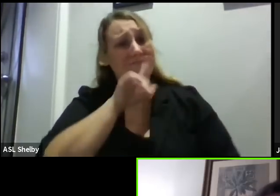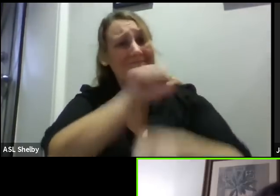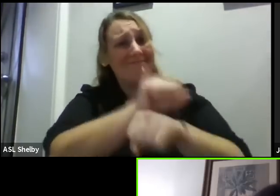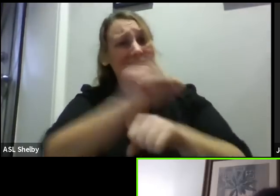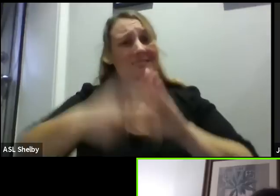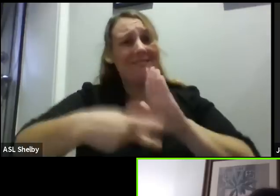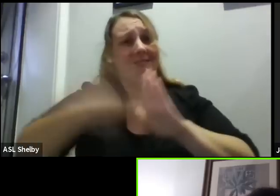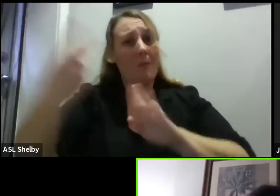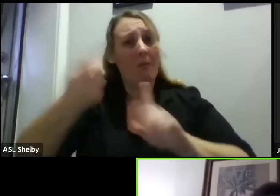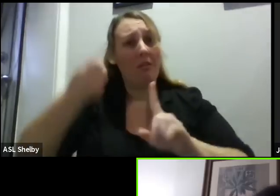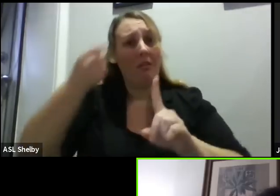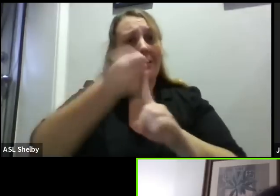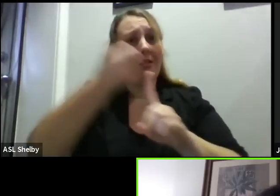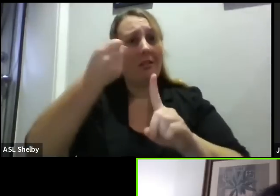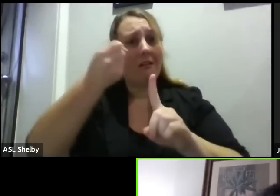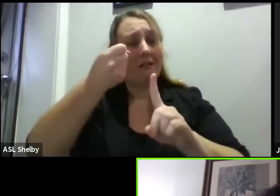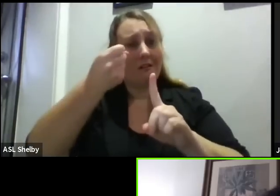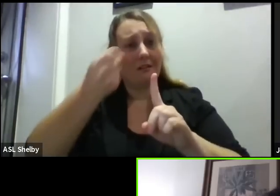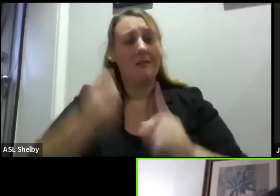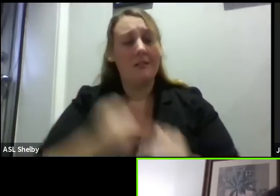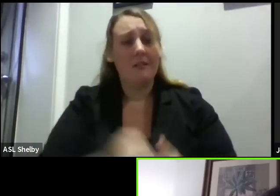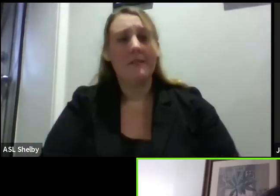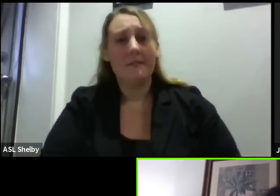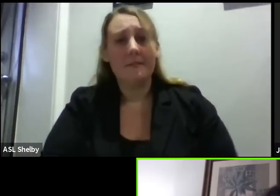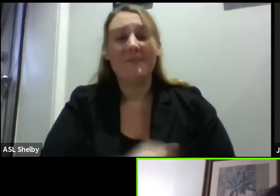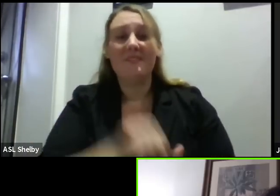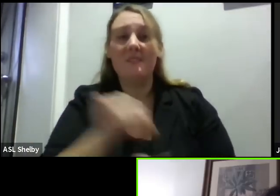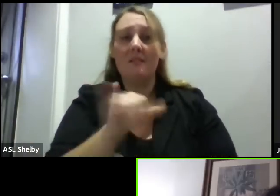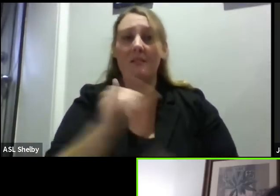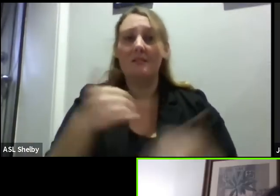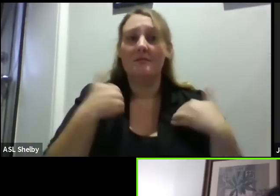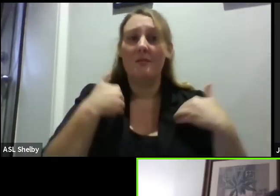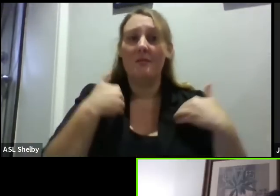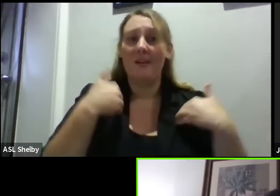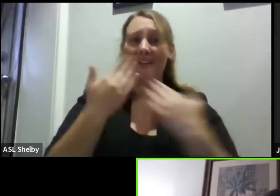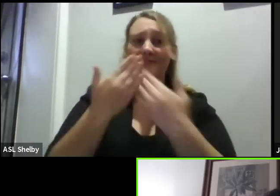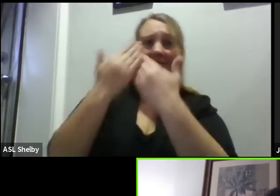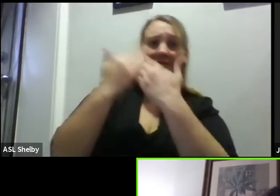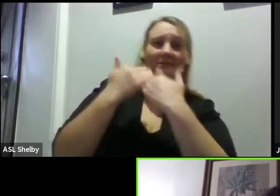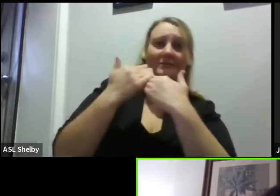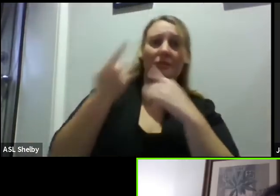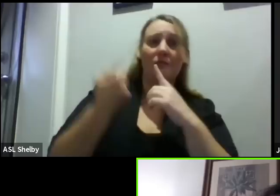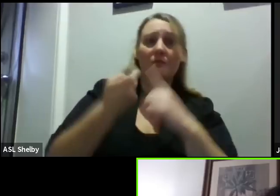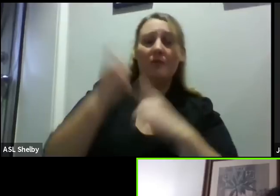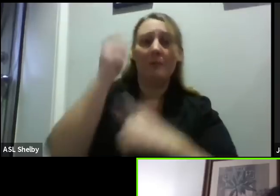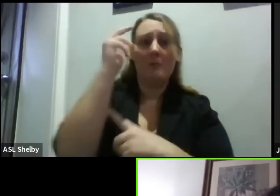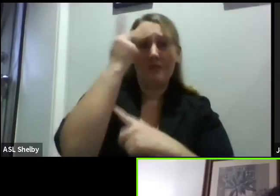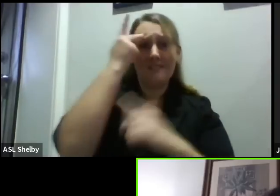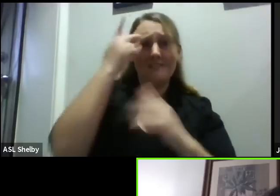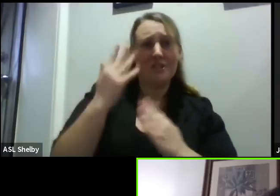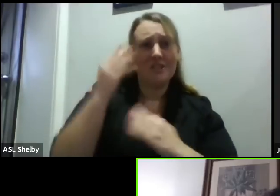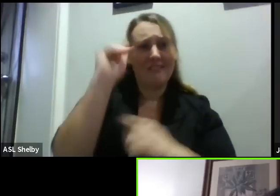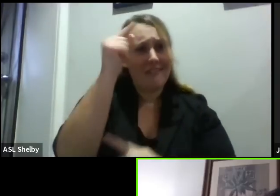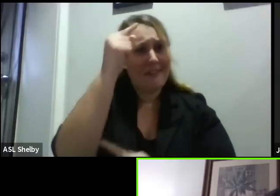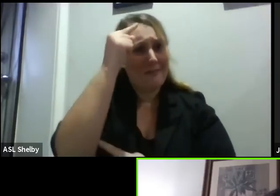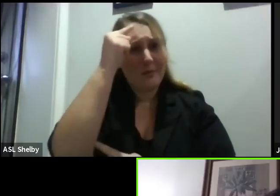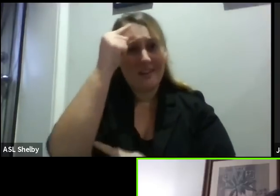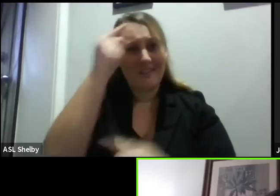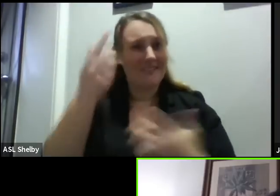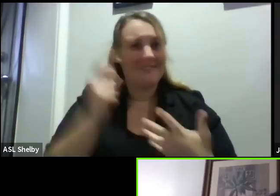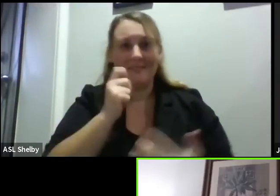suffering the backlash of retrograde politicians and government officials who don't understand our current